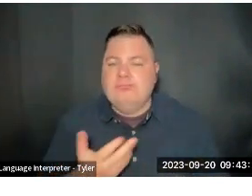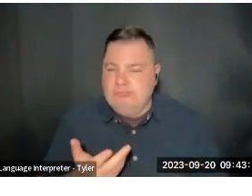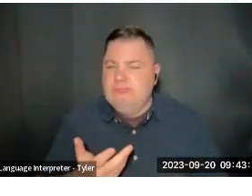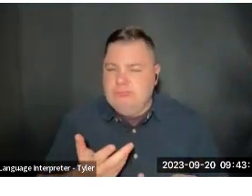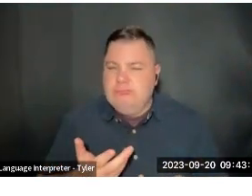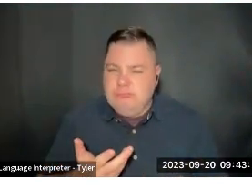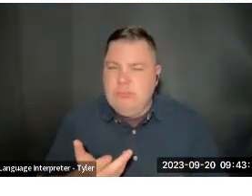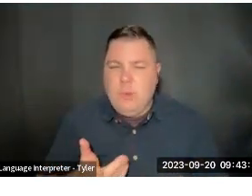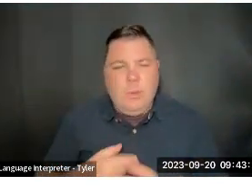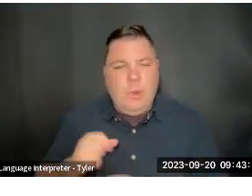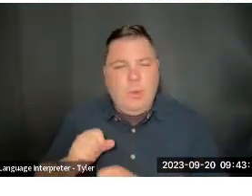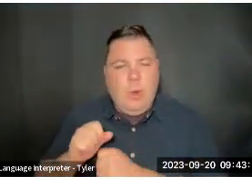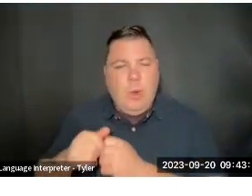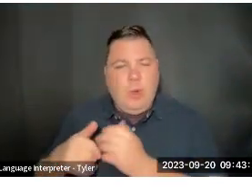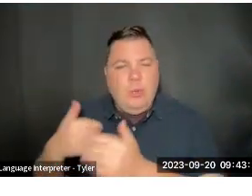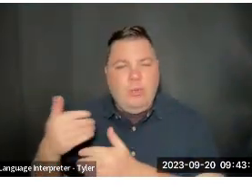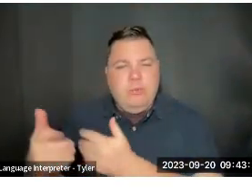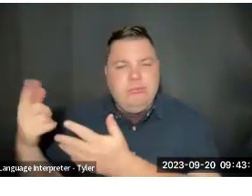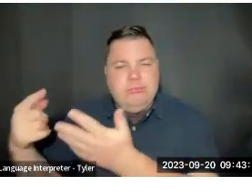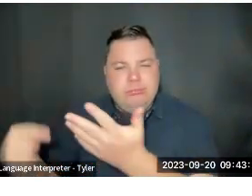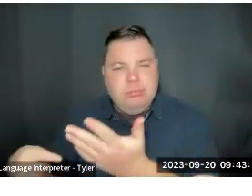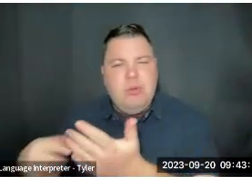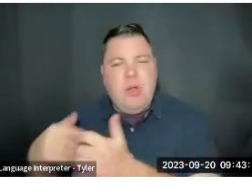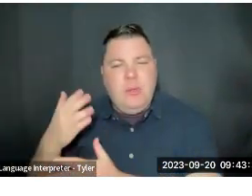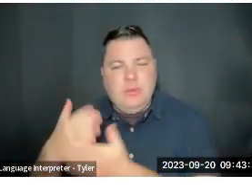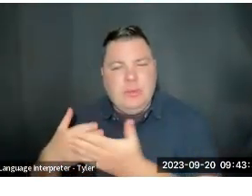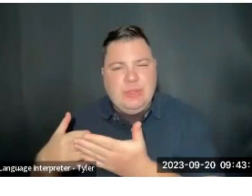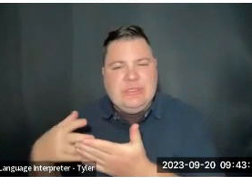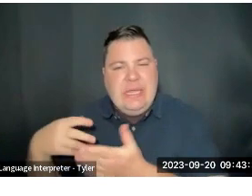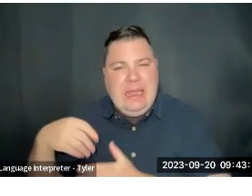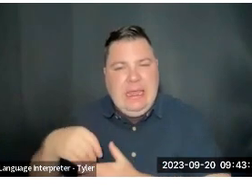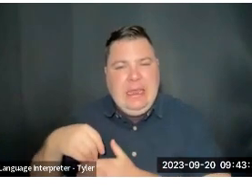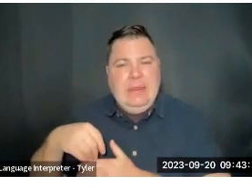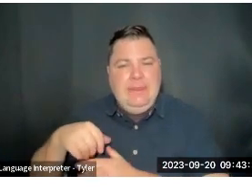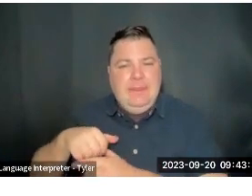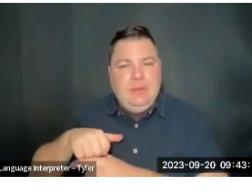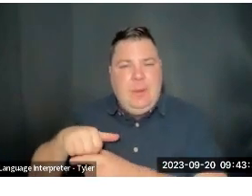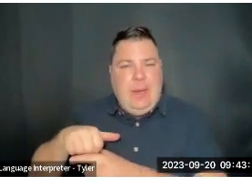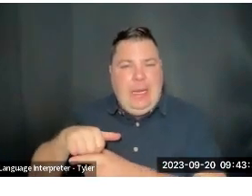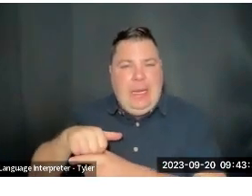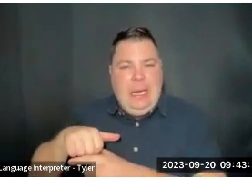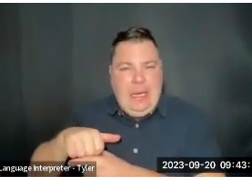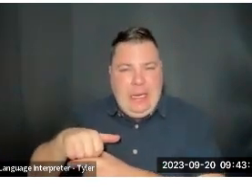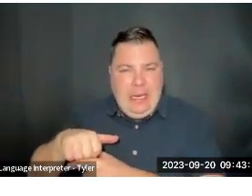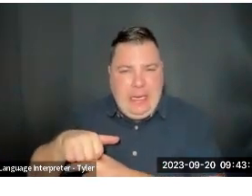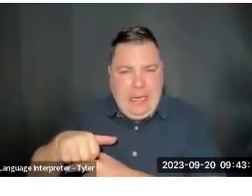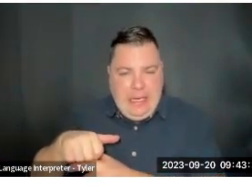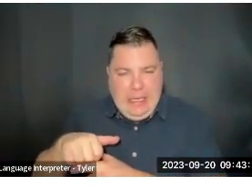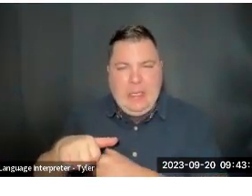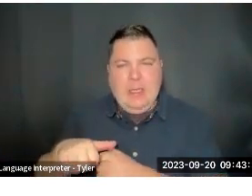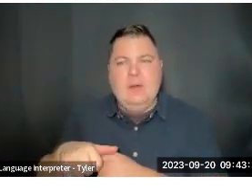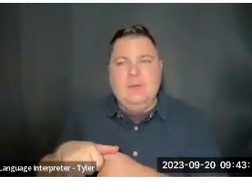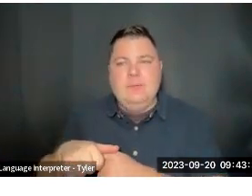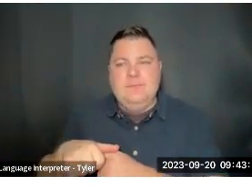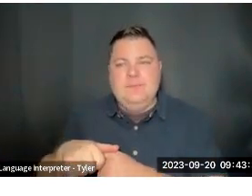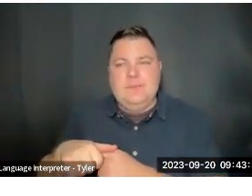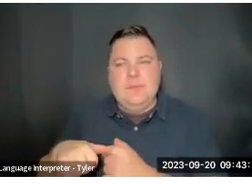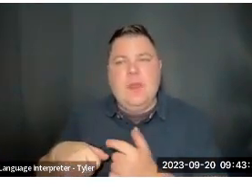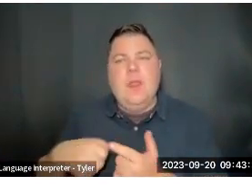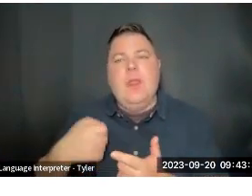all of those pieces in the span of the training and give